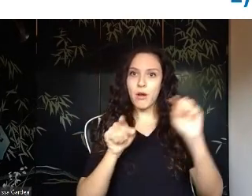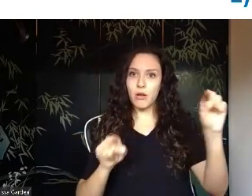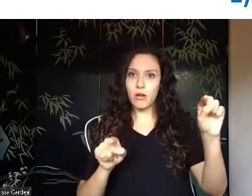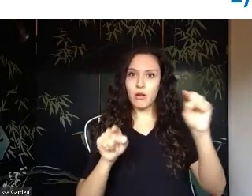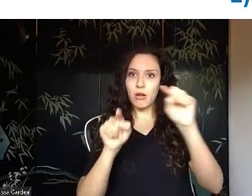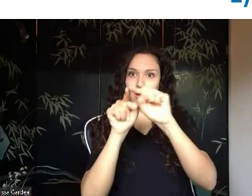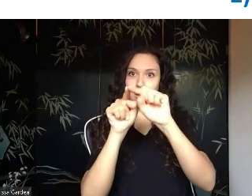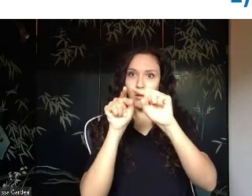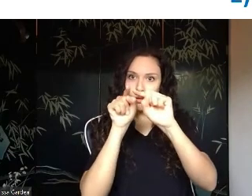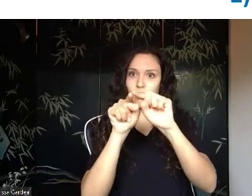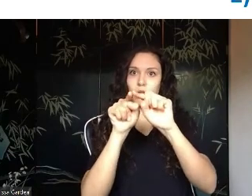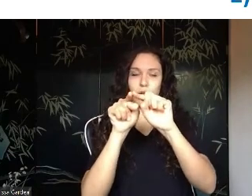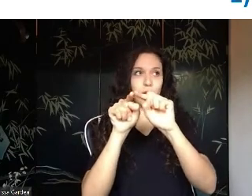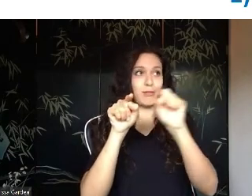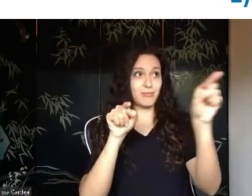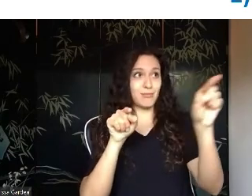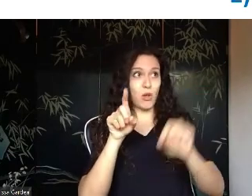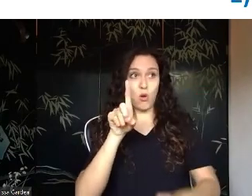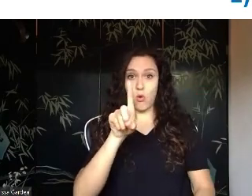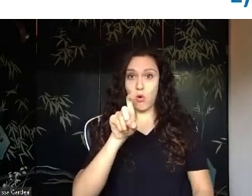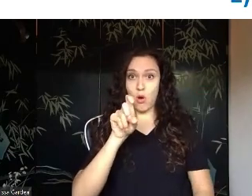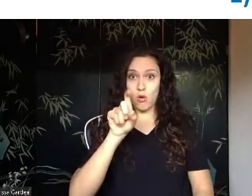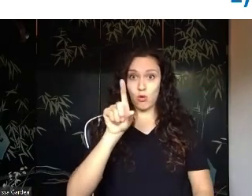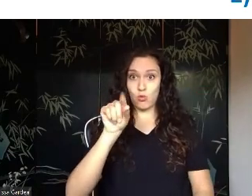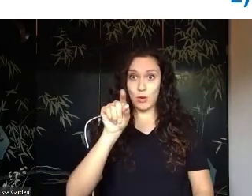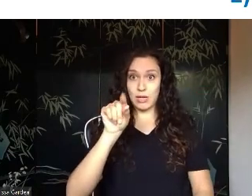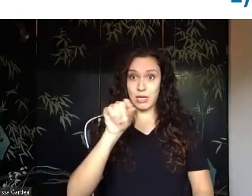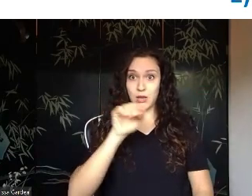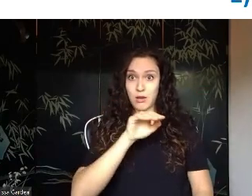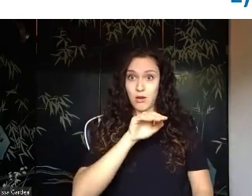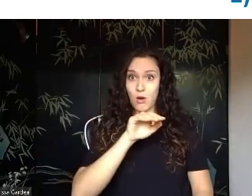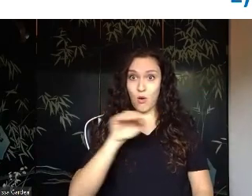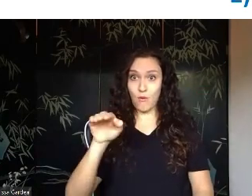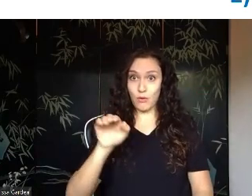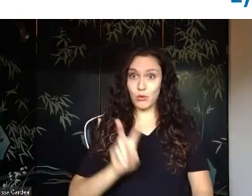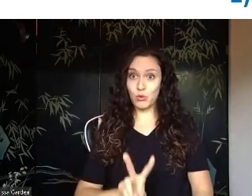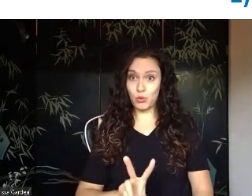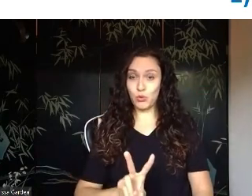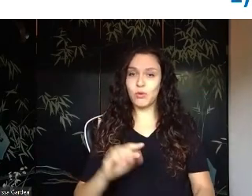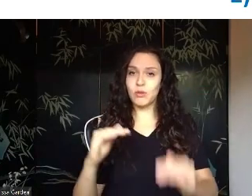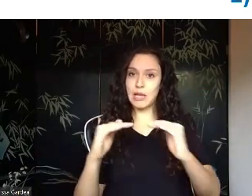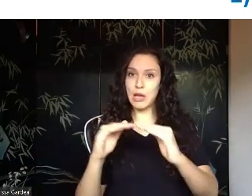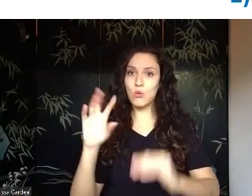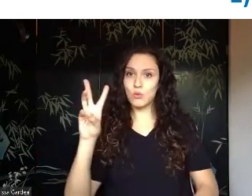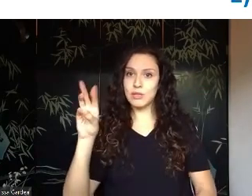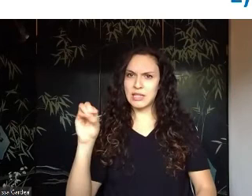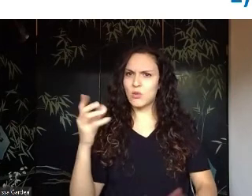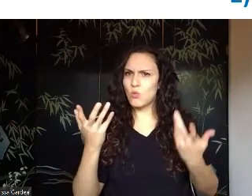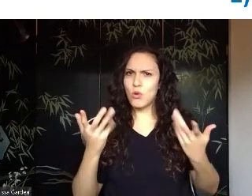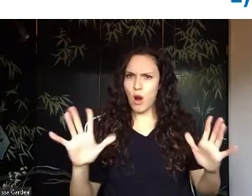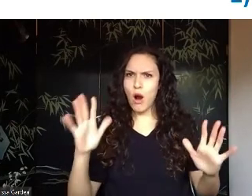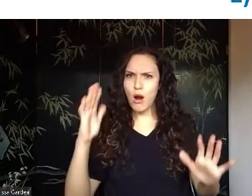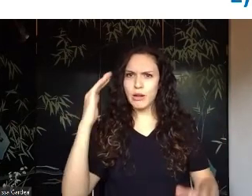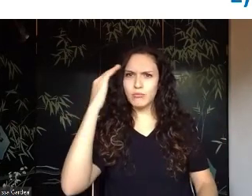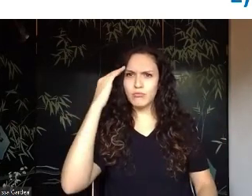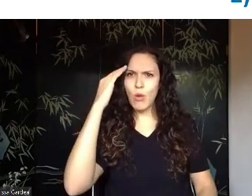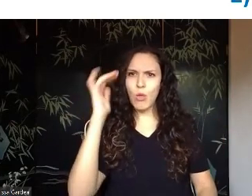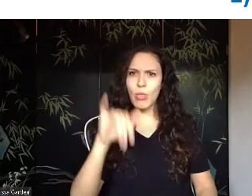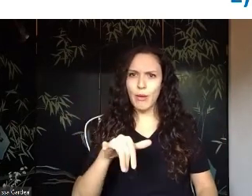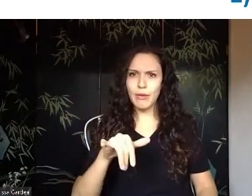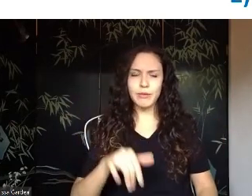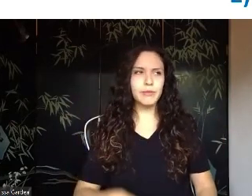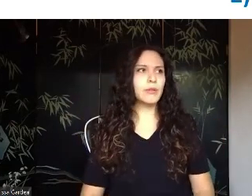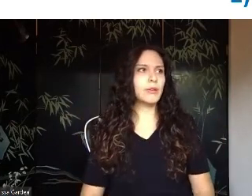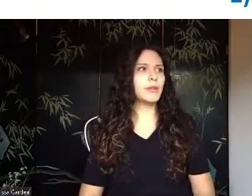exactly where those values are. For instance, this is exactly 120 over 2, and that